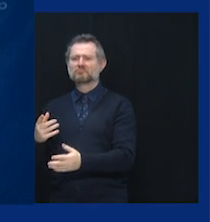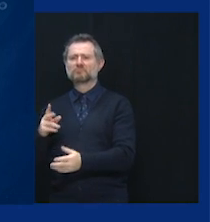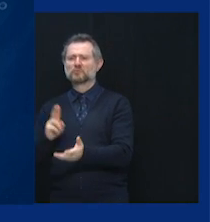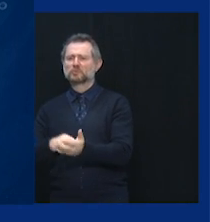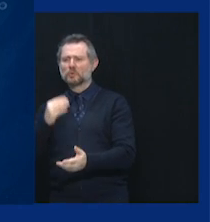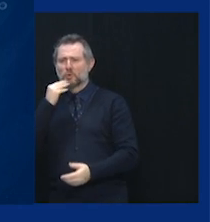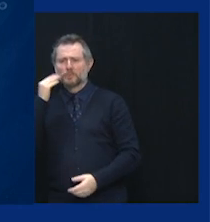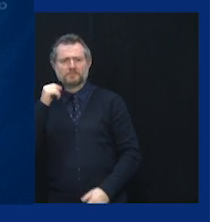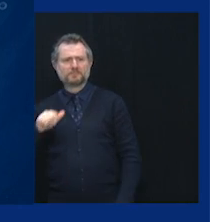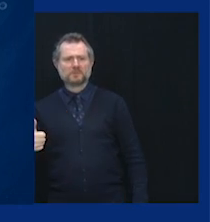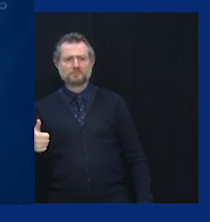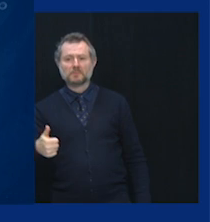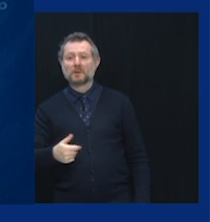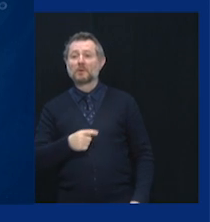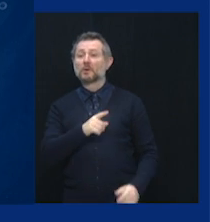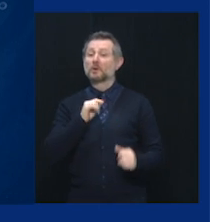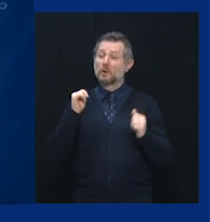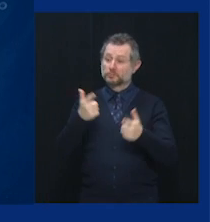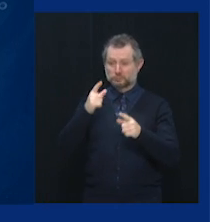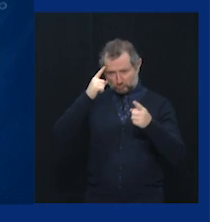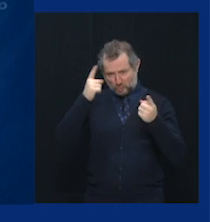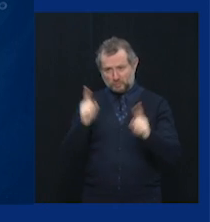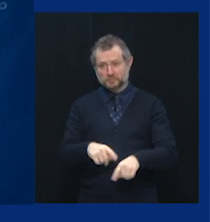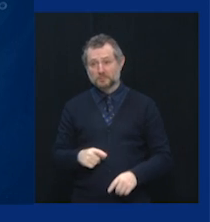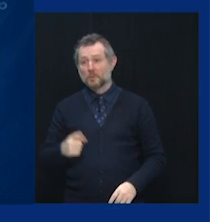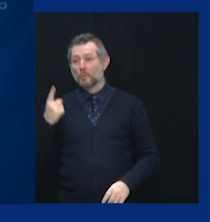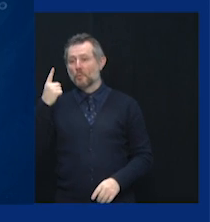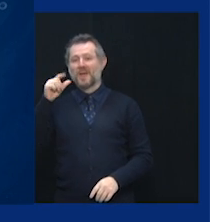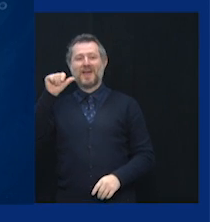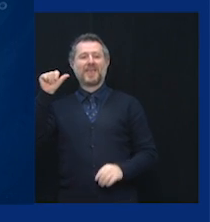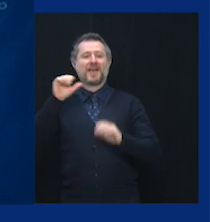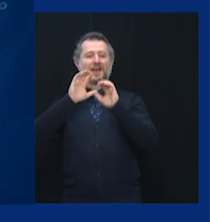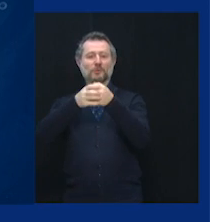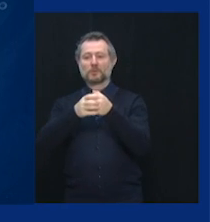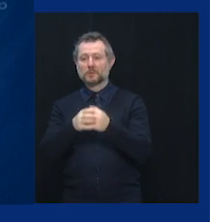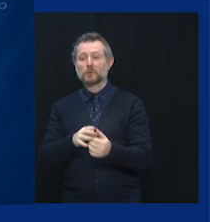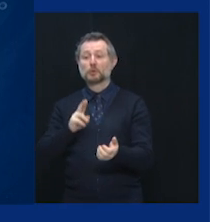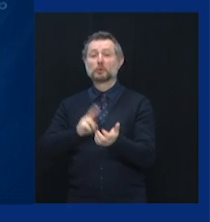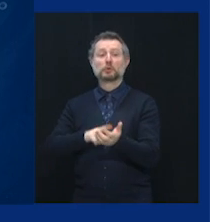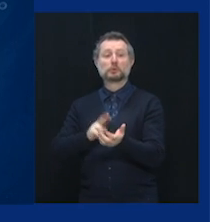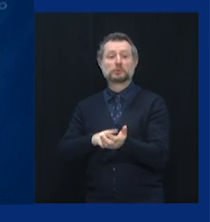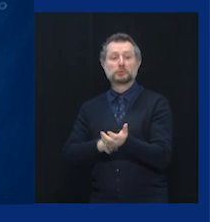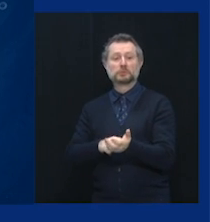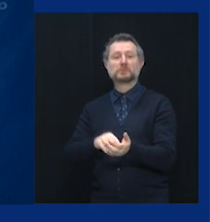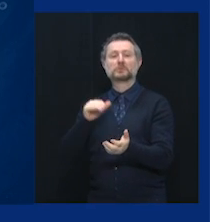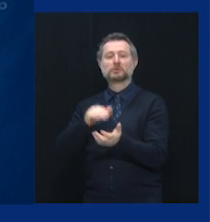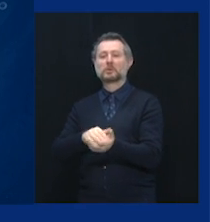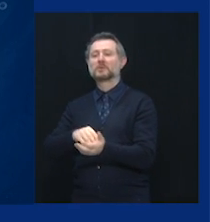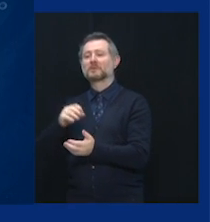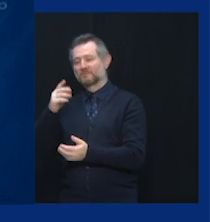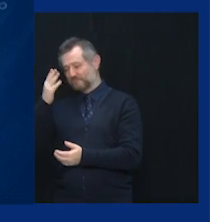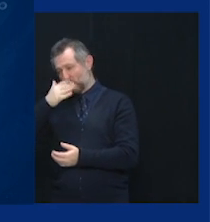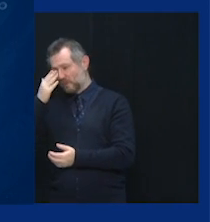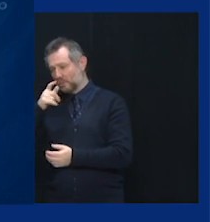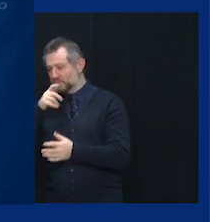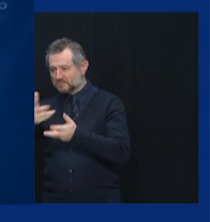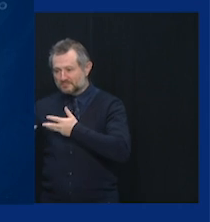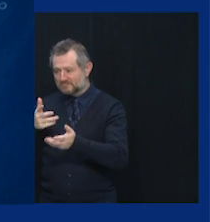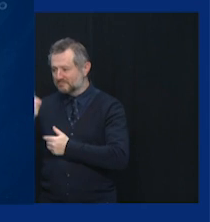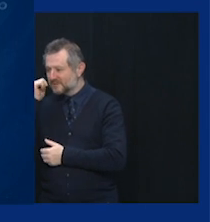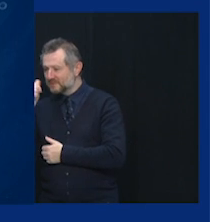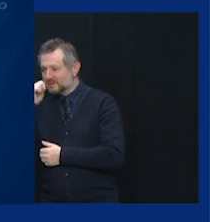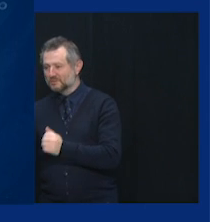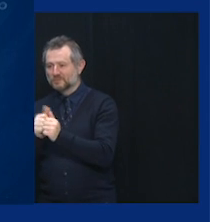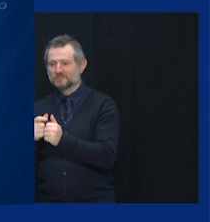1A. Nurses, doctors, give it to them. They're on the front lines. They're dealing with COVID-positive people